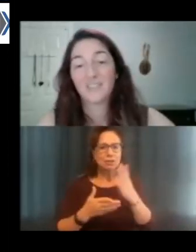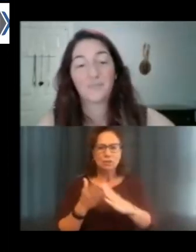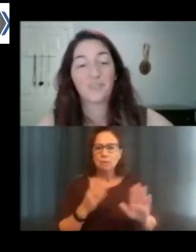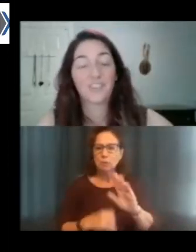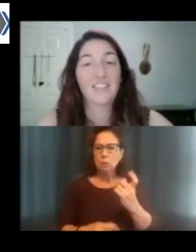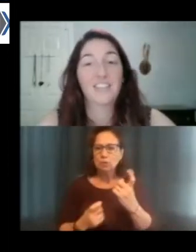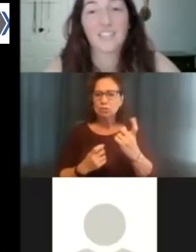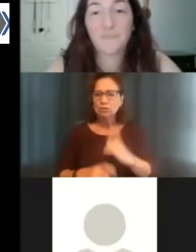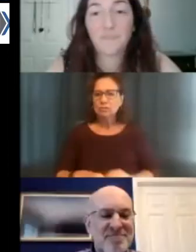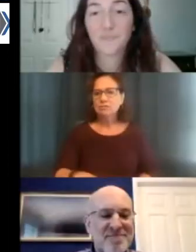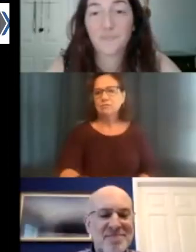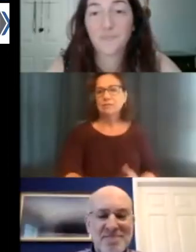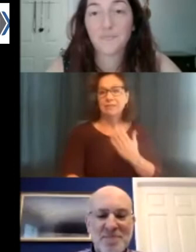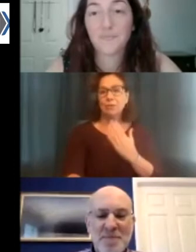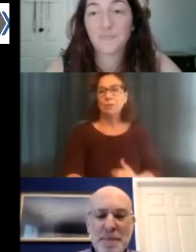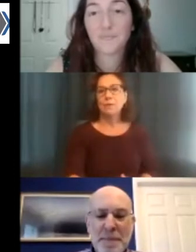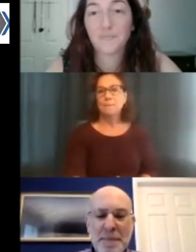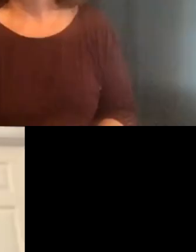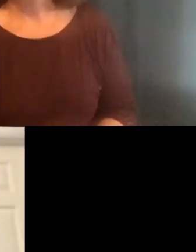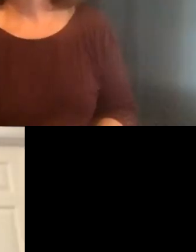questions. Thanks.